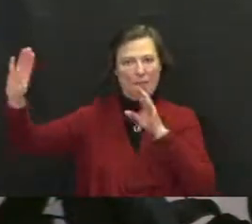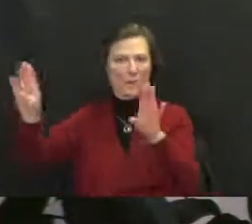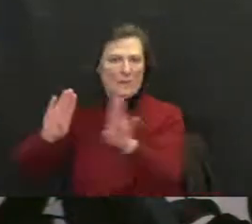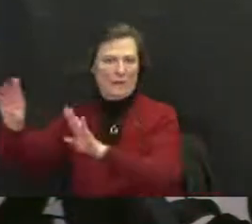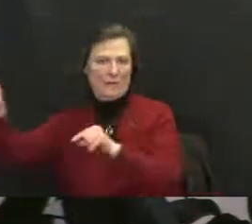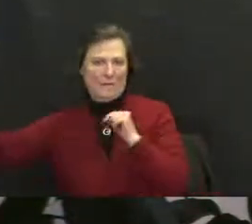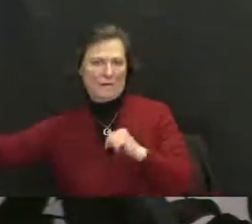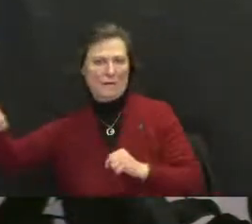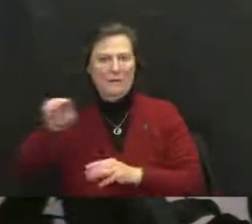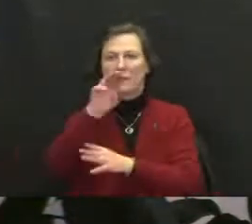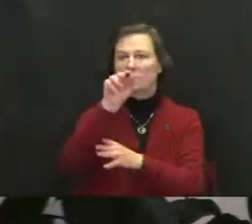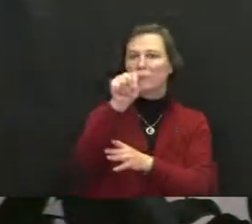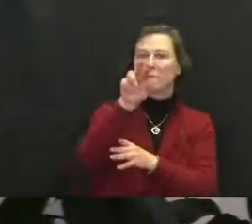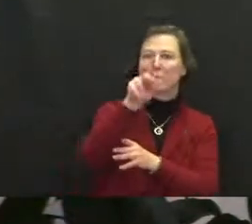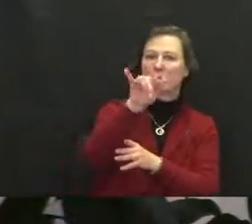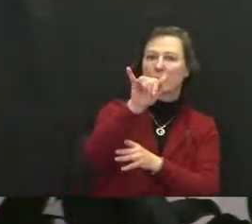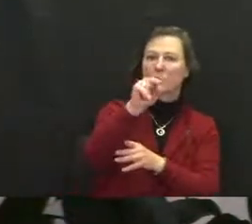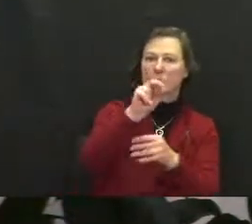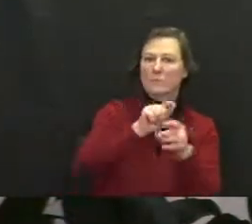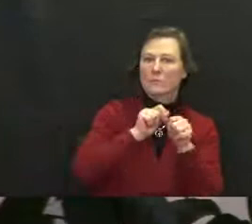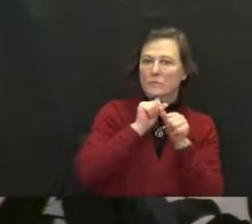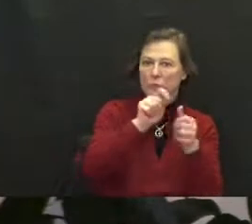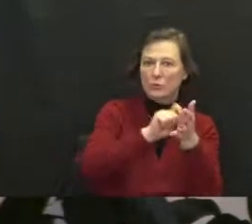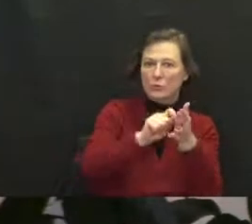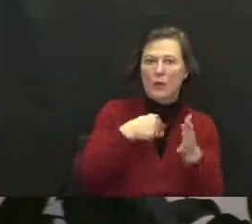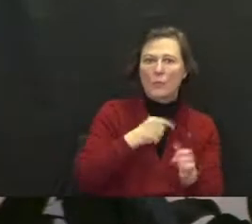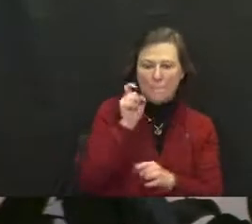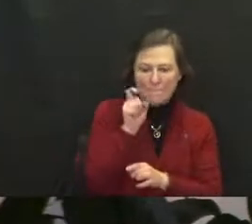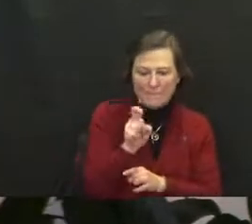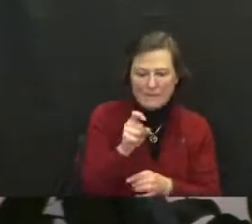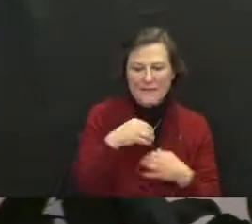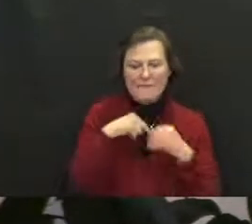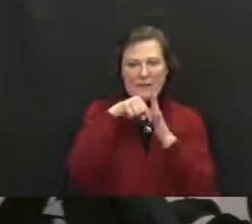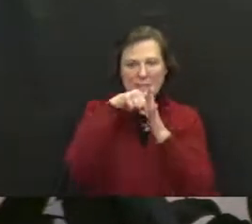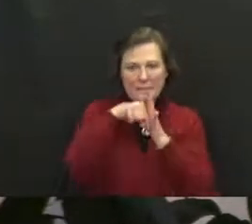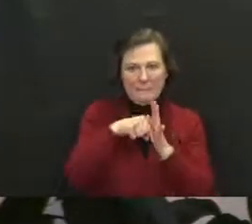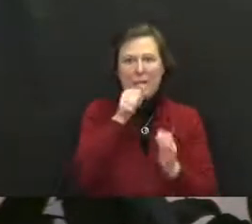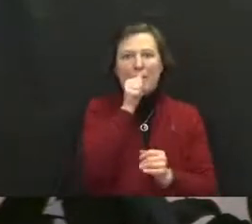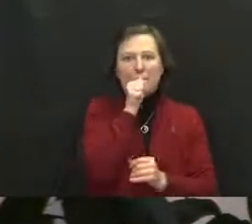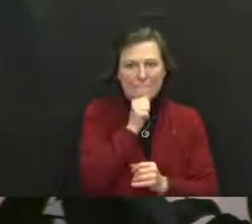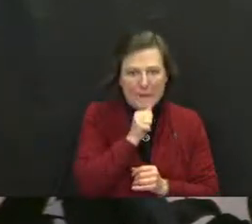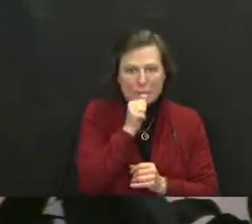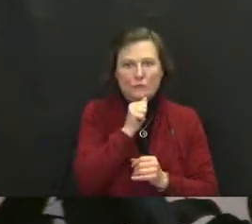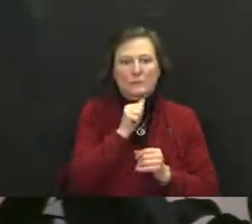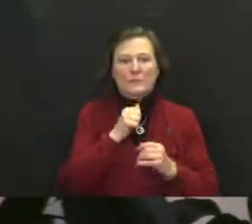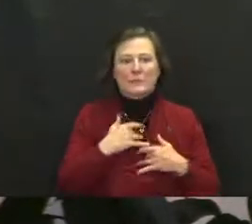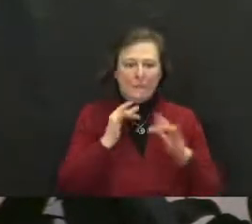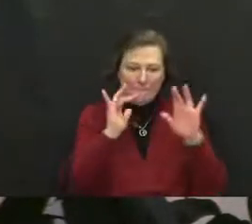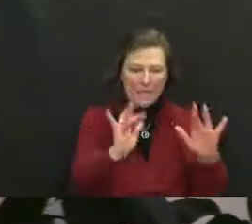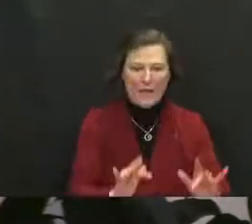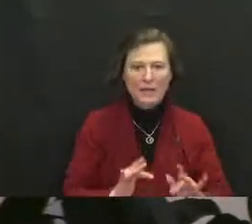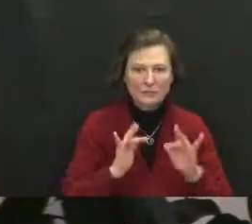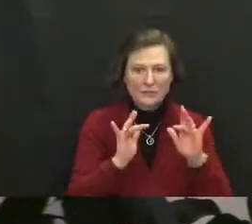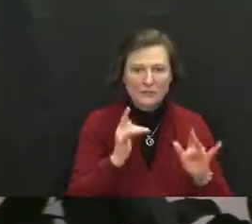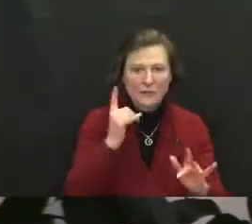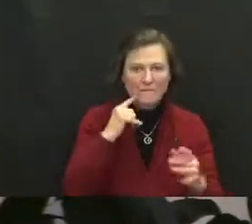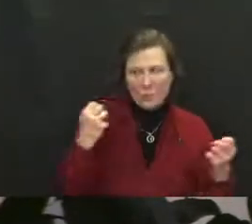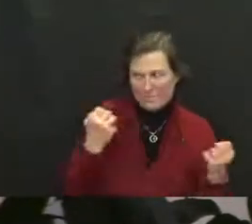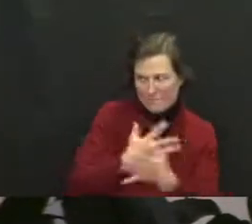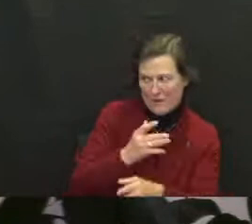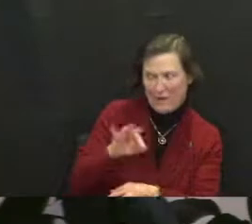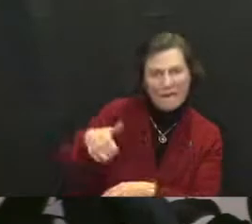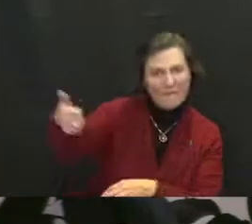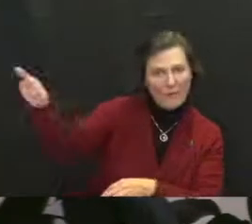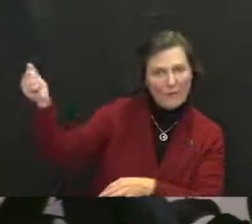And Merton continues, we have to have a deep, patient compassion for the fears of others,